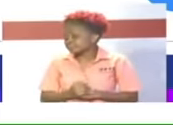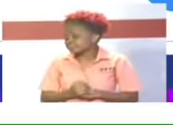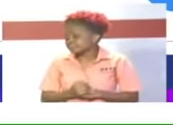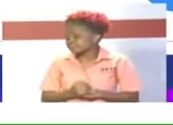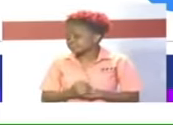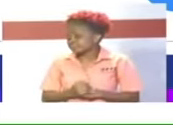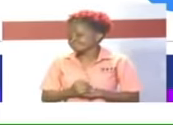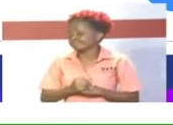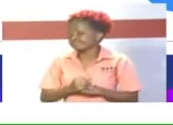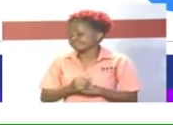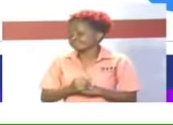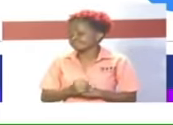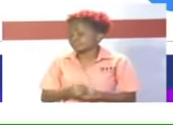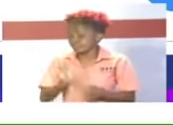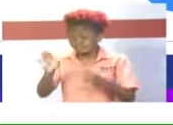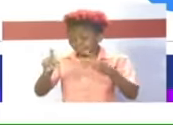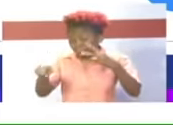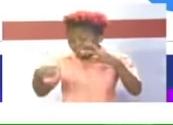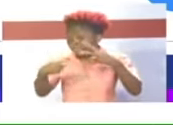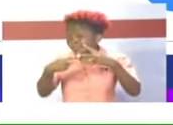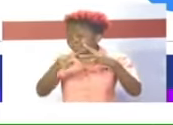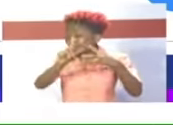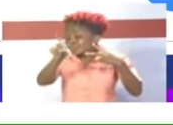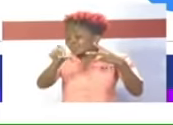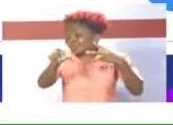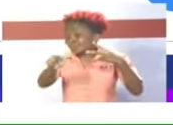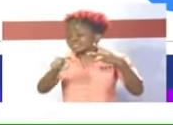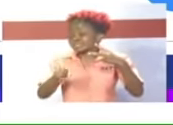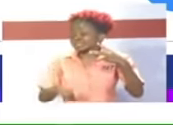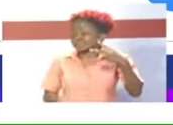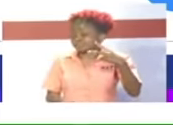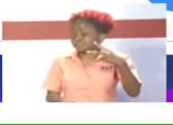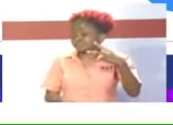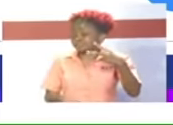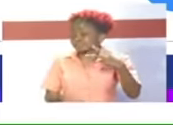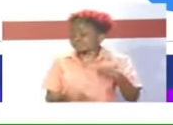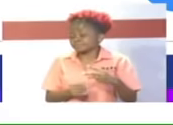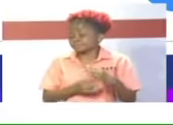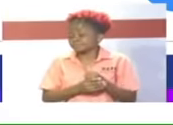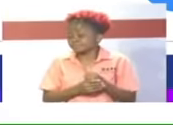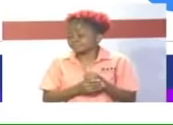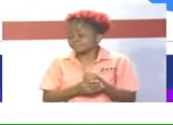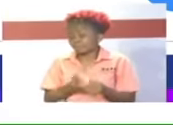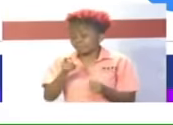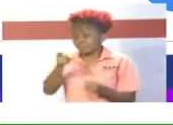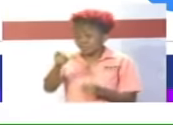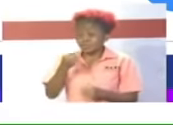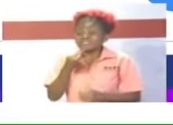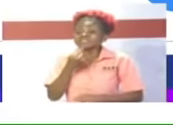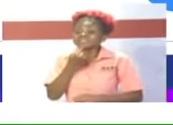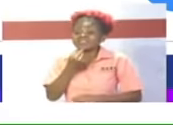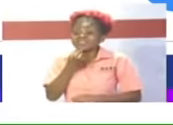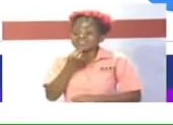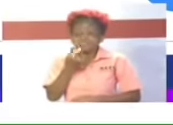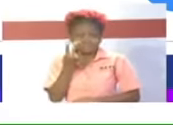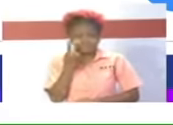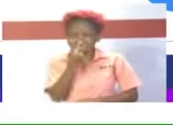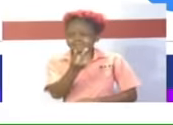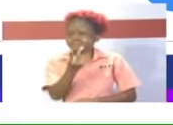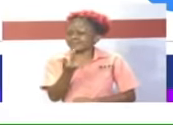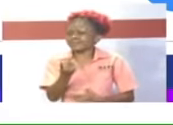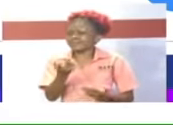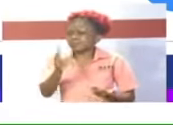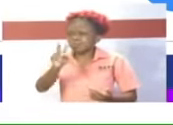died? My second question, as you mentioned, Dr. Hines, we have moved from a 30% positivity to now you said